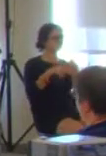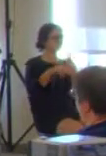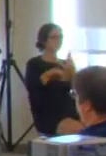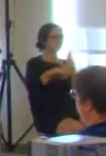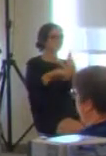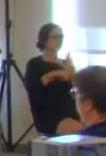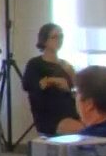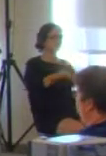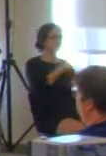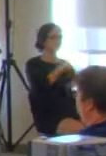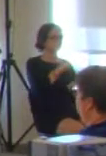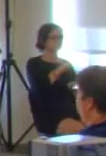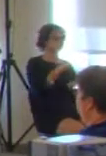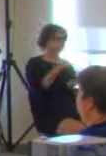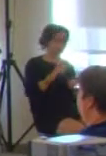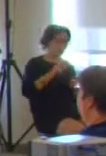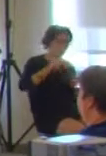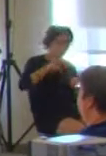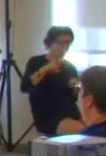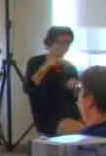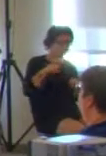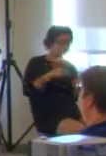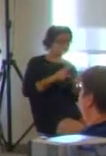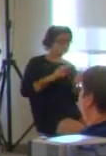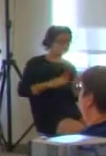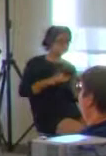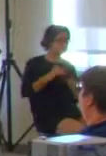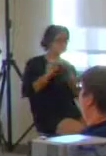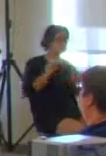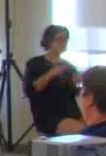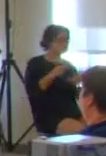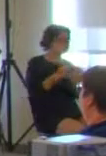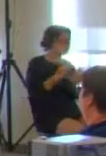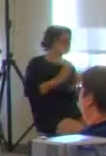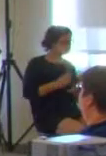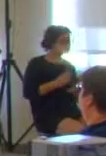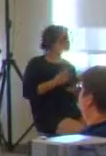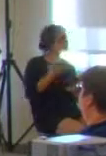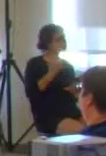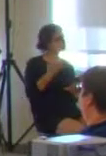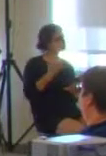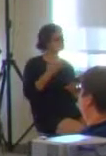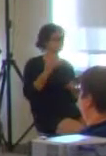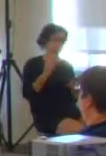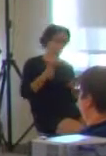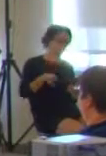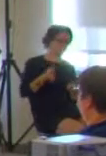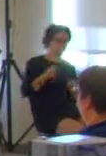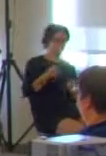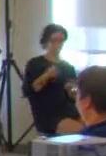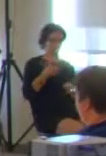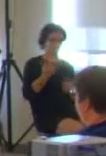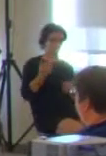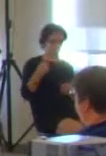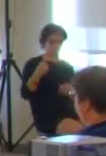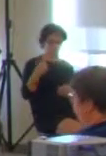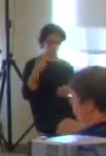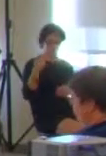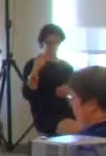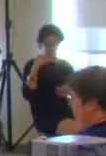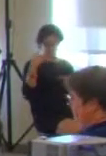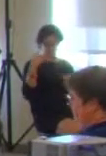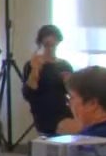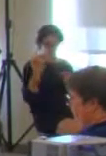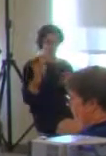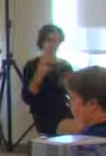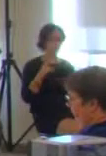much discrimination against people who do actually access mental health services, that I think it's really